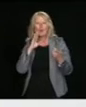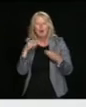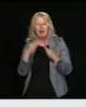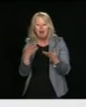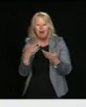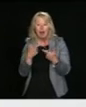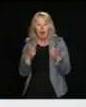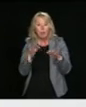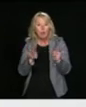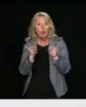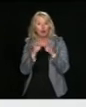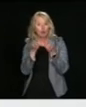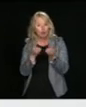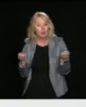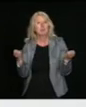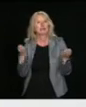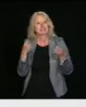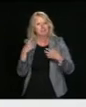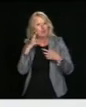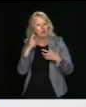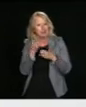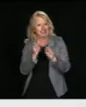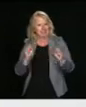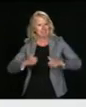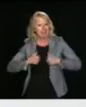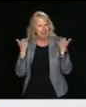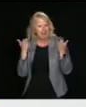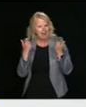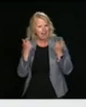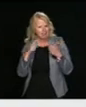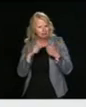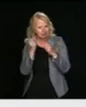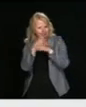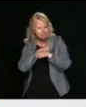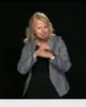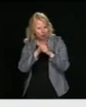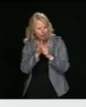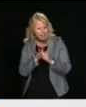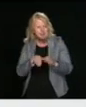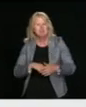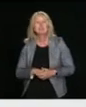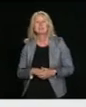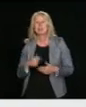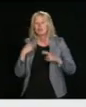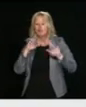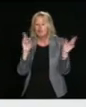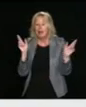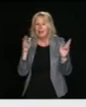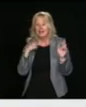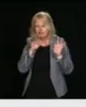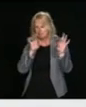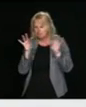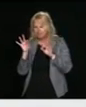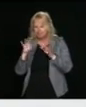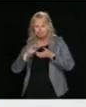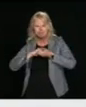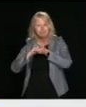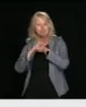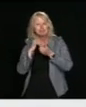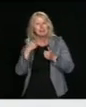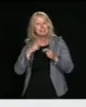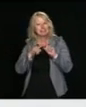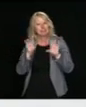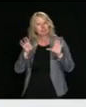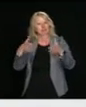COVID-19. We started by bringing together a coalition of Canadian manufacturers to design and produce multiple Made in